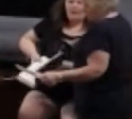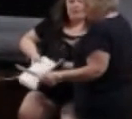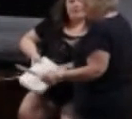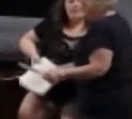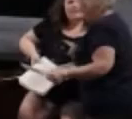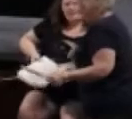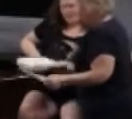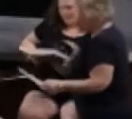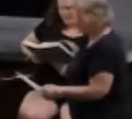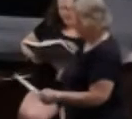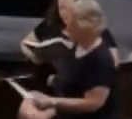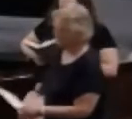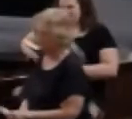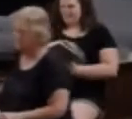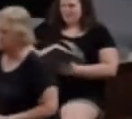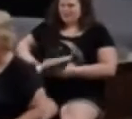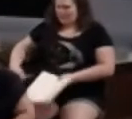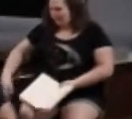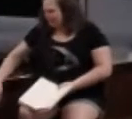Thank you.